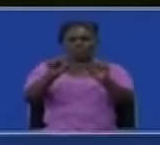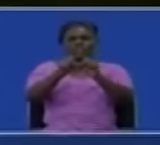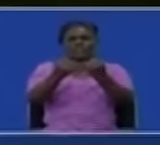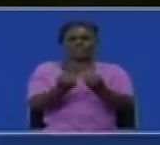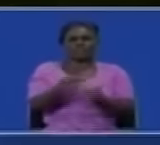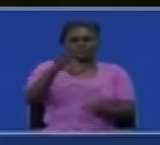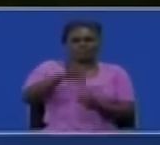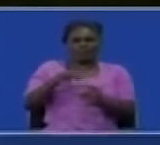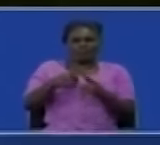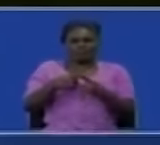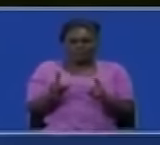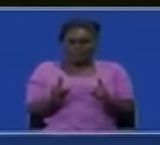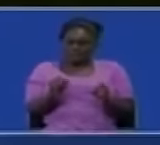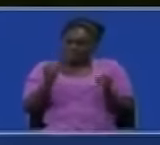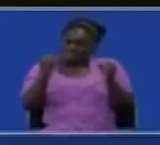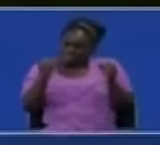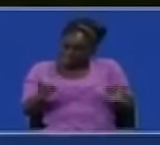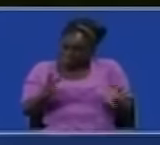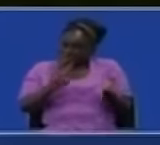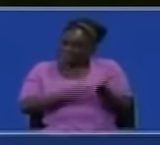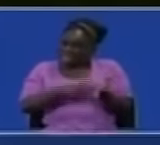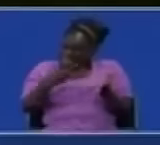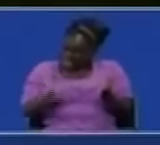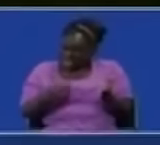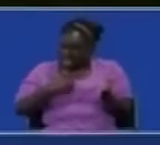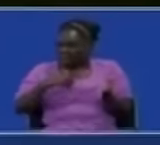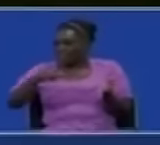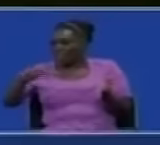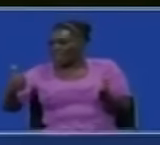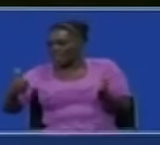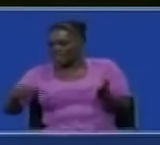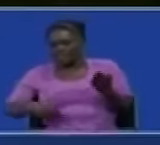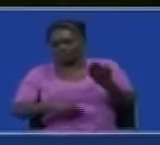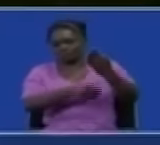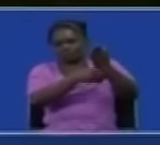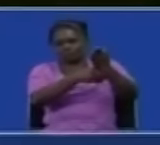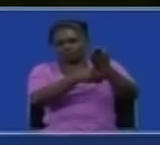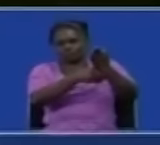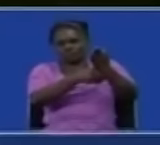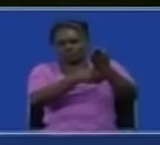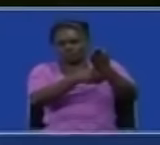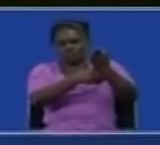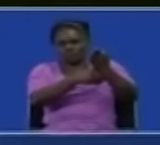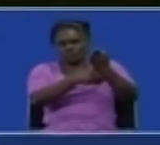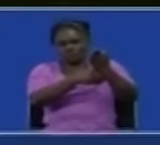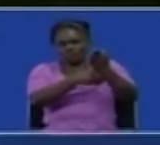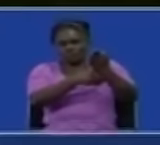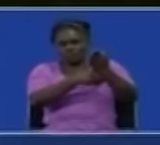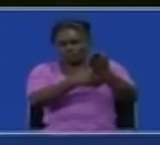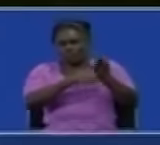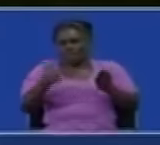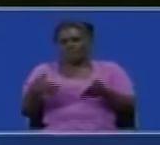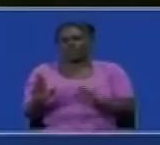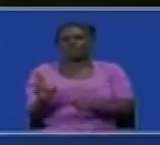system, but in the course of failure, let's have another biometric at the registration level being used as an